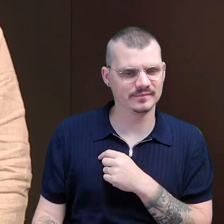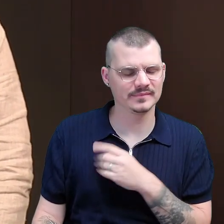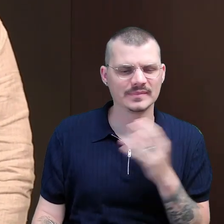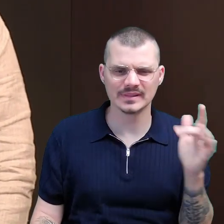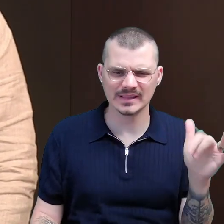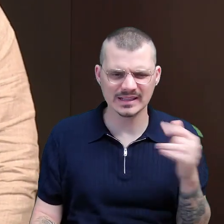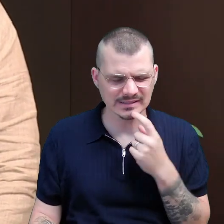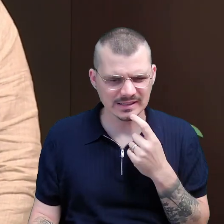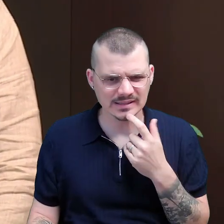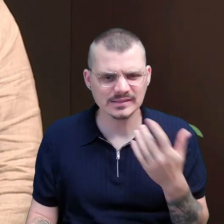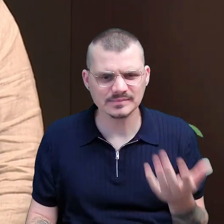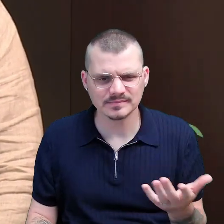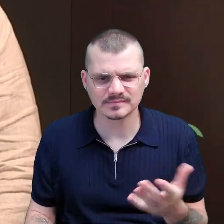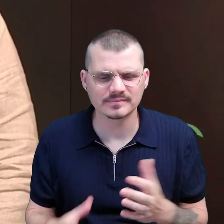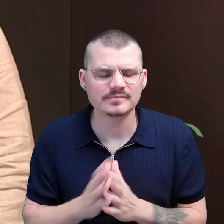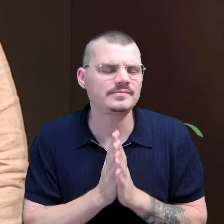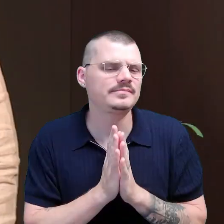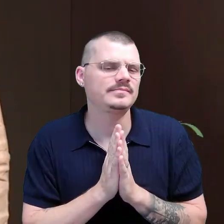And they said, and